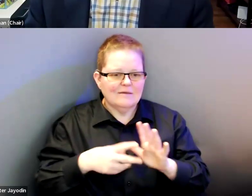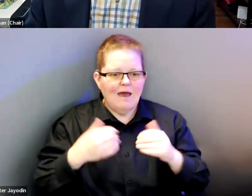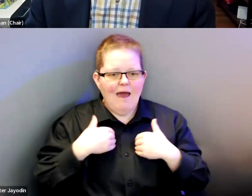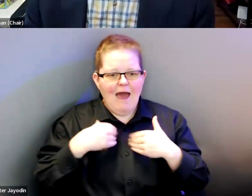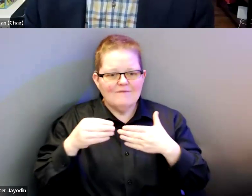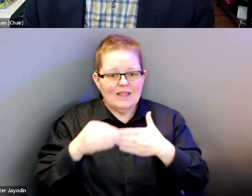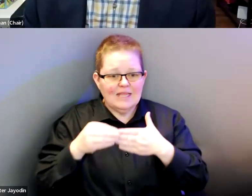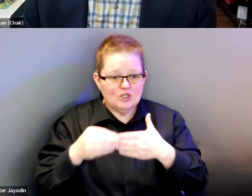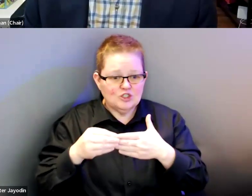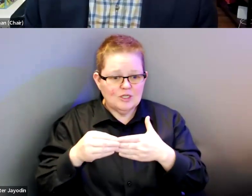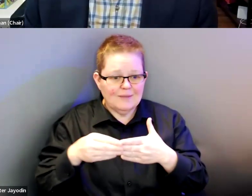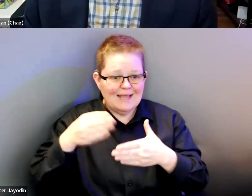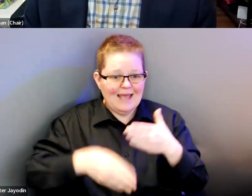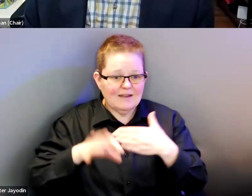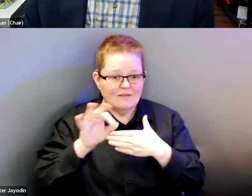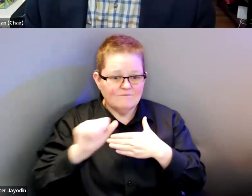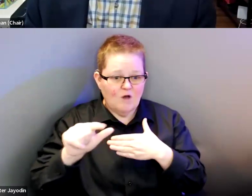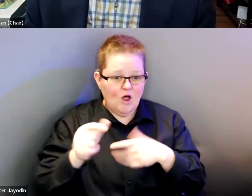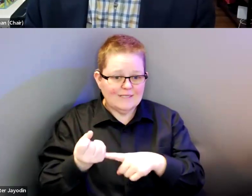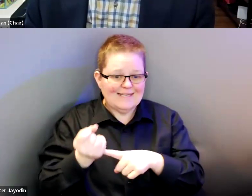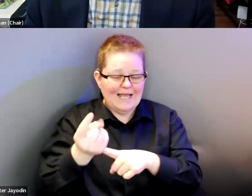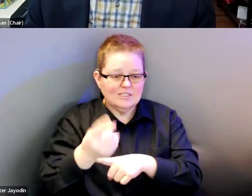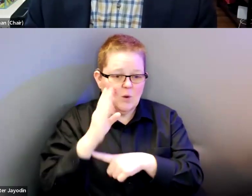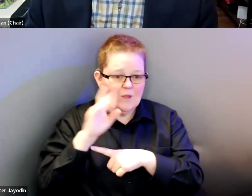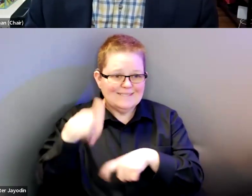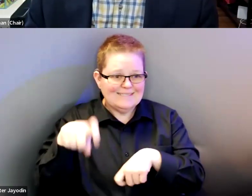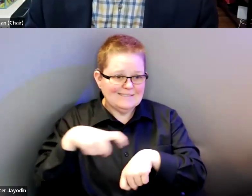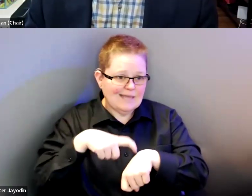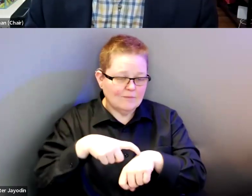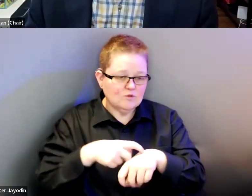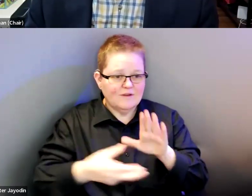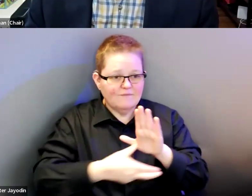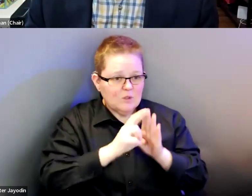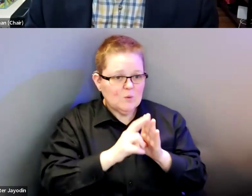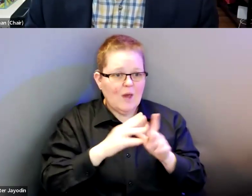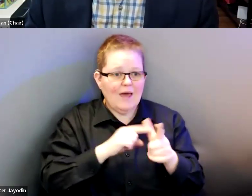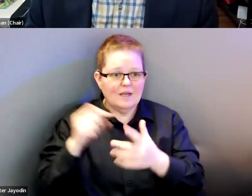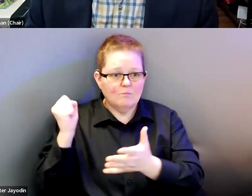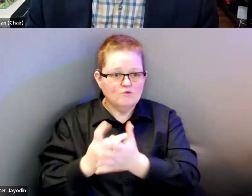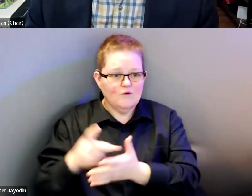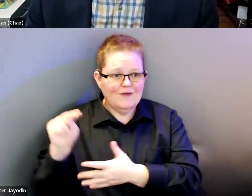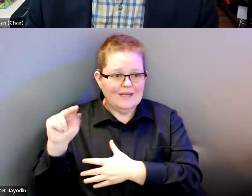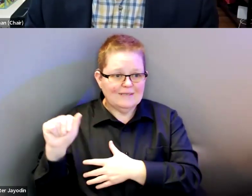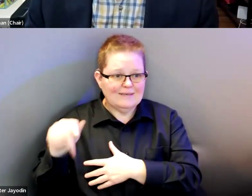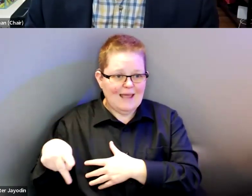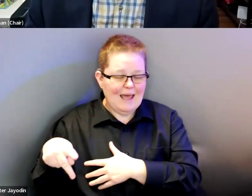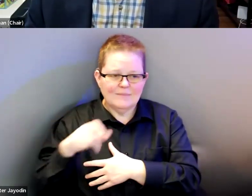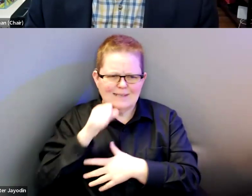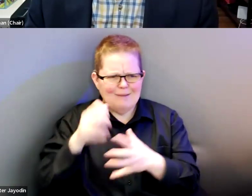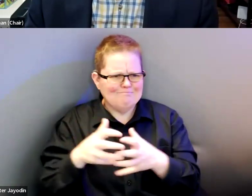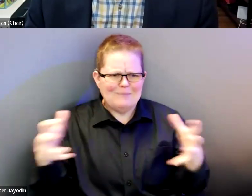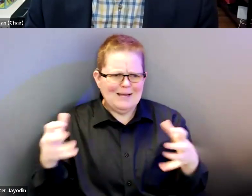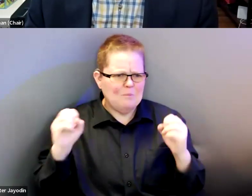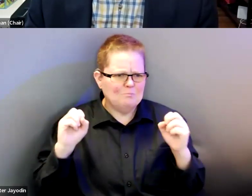the fall of next year will need time to review and approve the NAP. Not really much opportunity to make